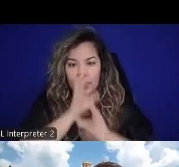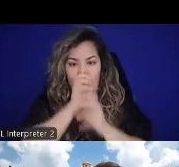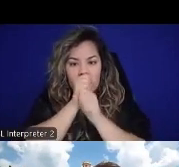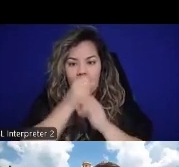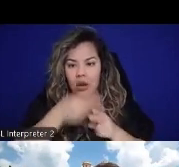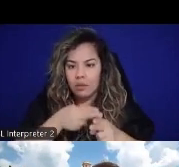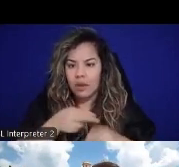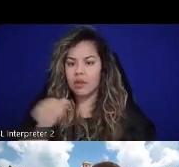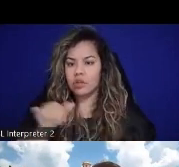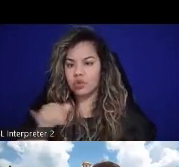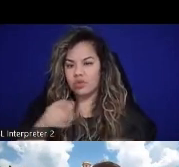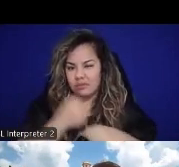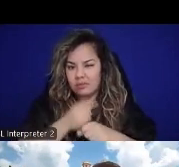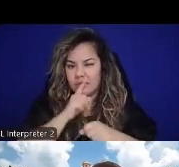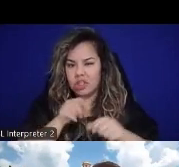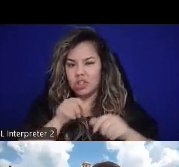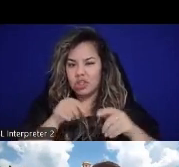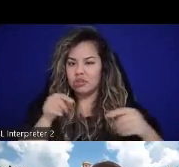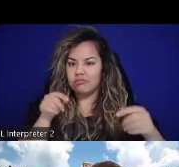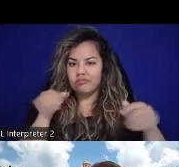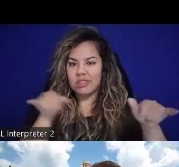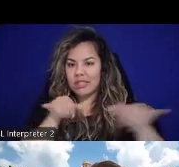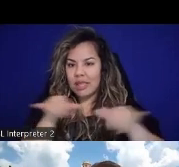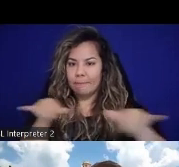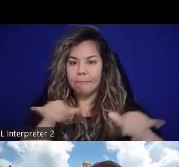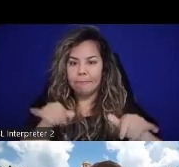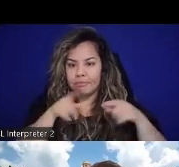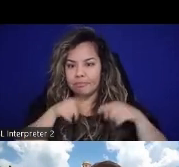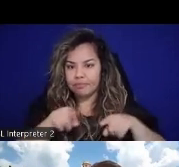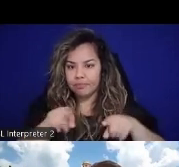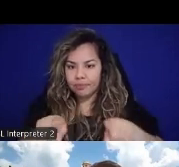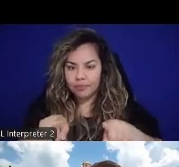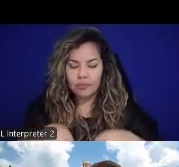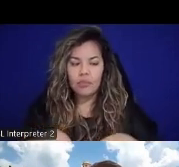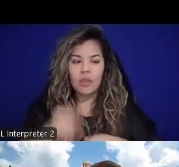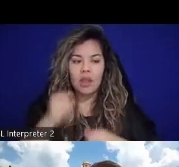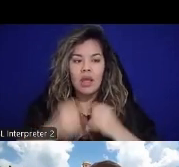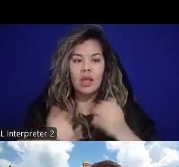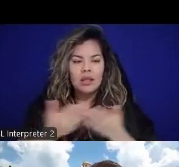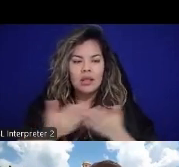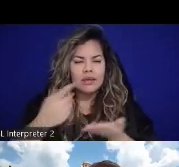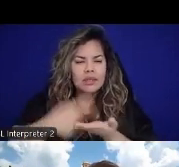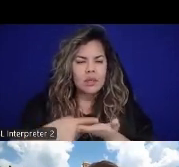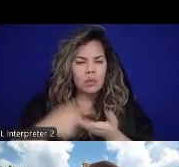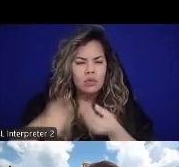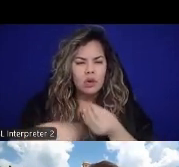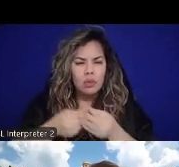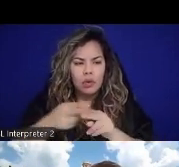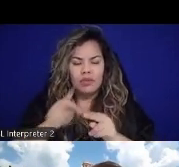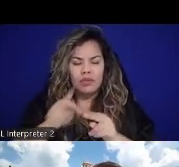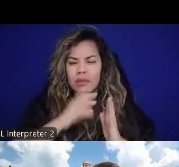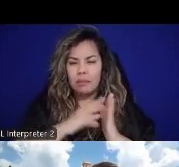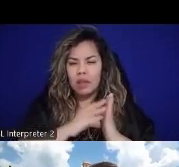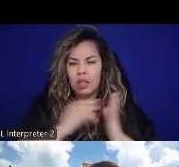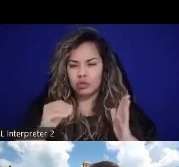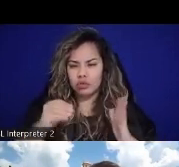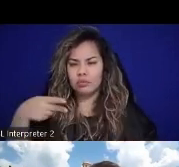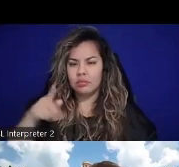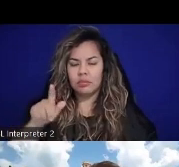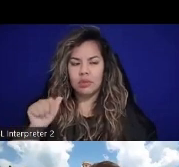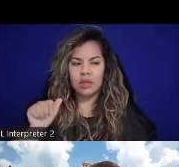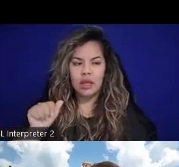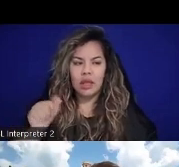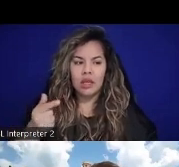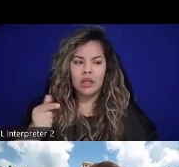Next. So the last thing I want to briefly talk about is plagiarism. The definition of plagiarism is